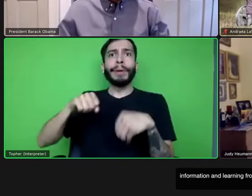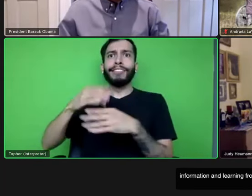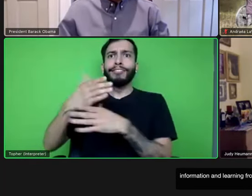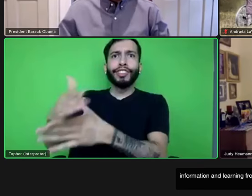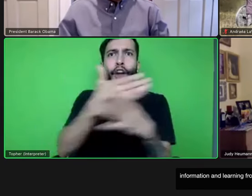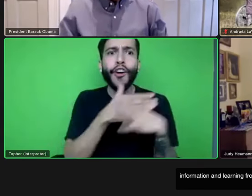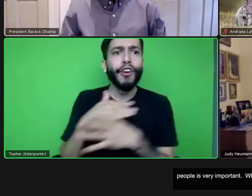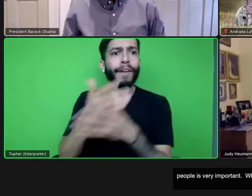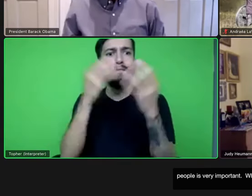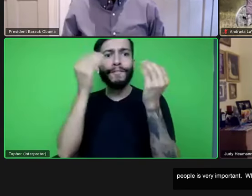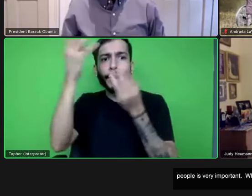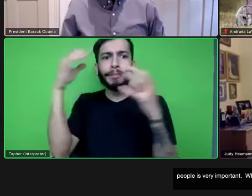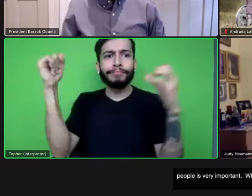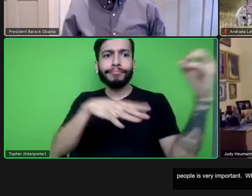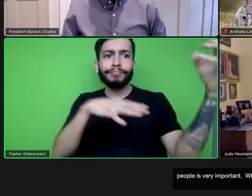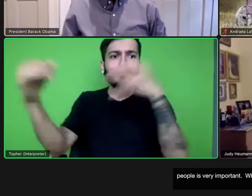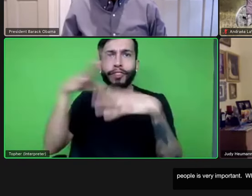the movement,